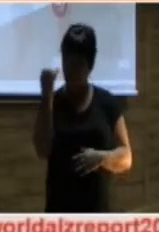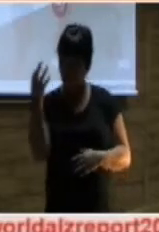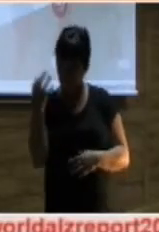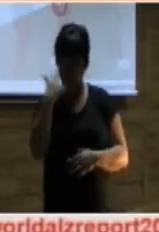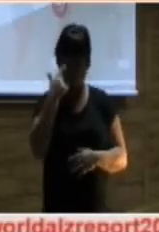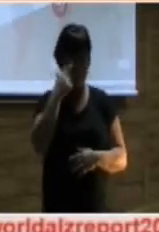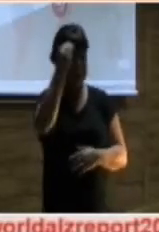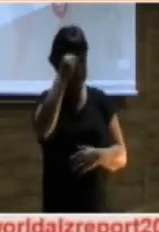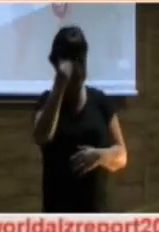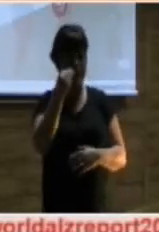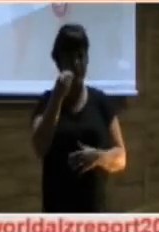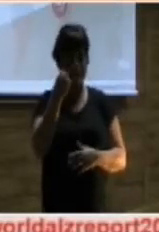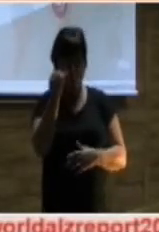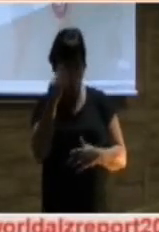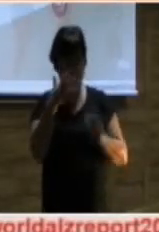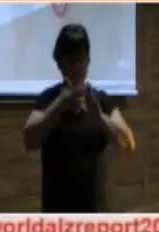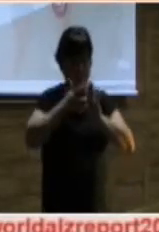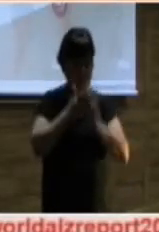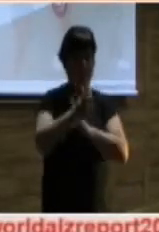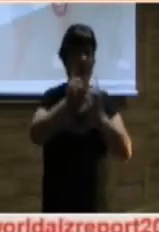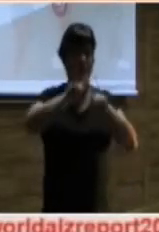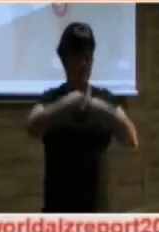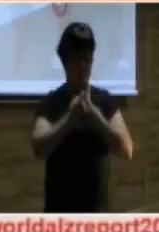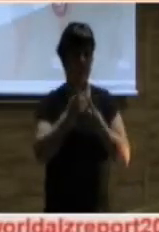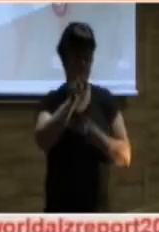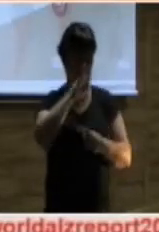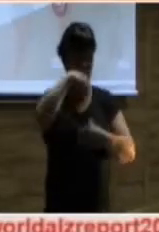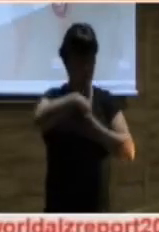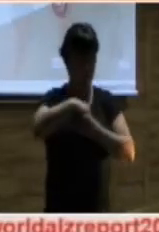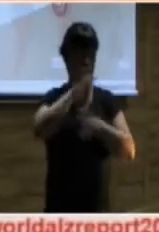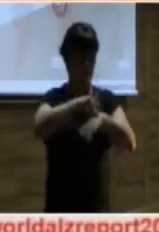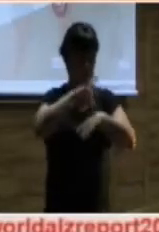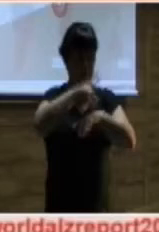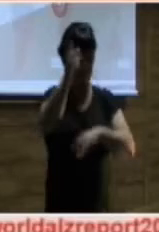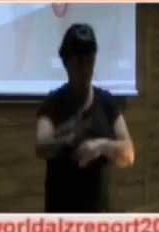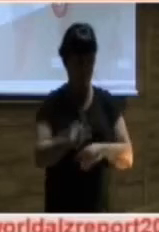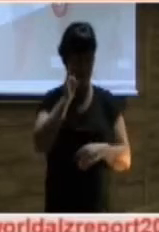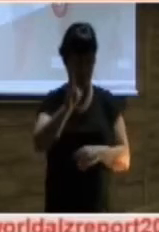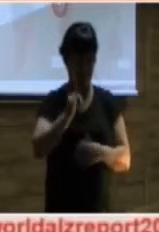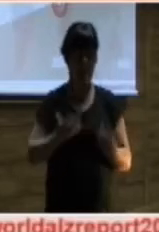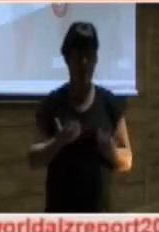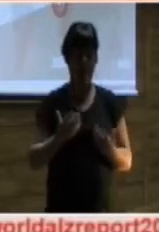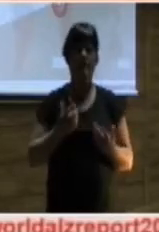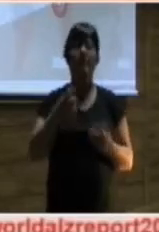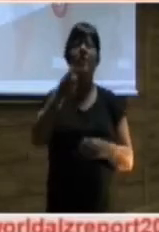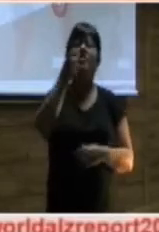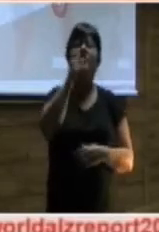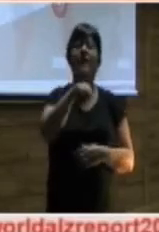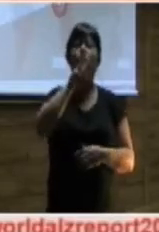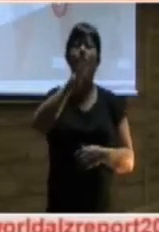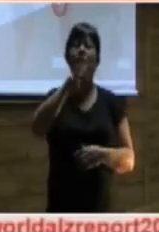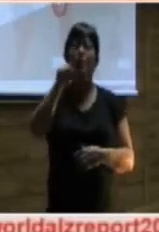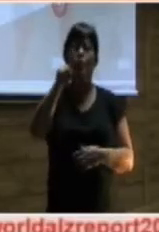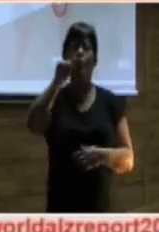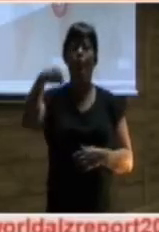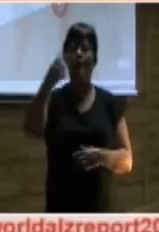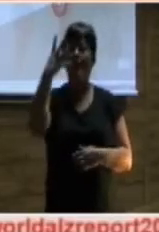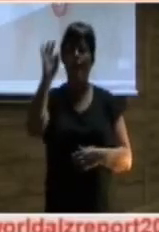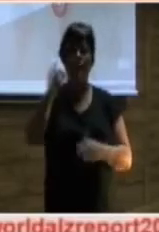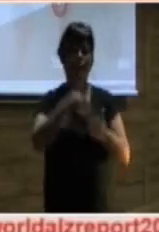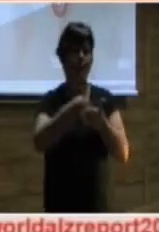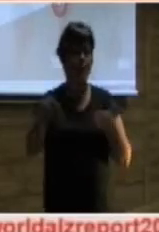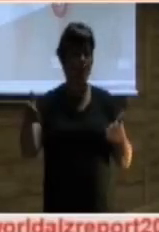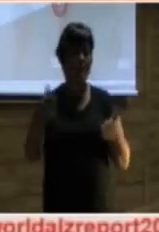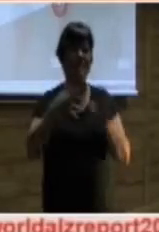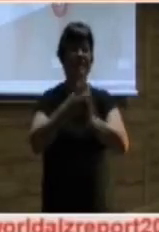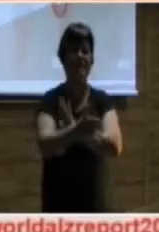disease. So 131.5 million by 2050 are the people with dementia, the estimated people with